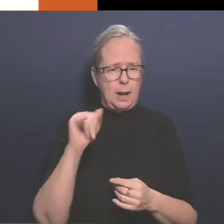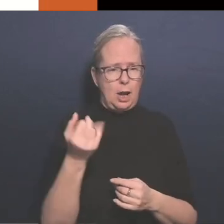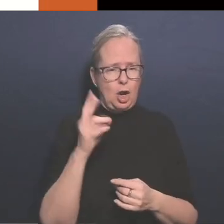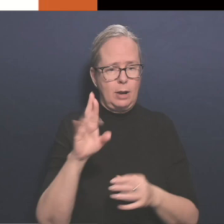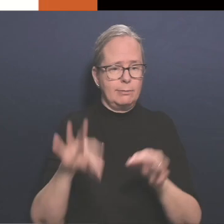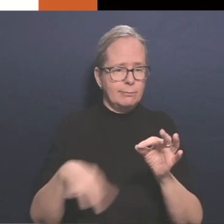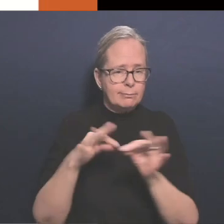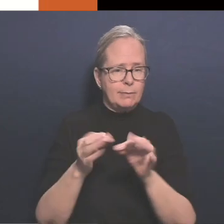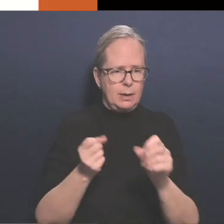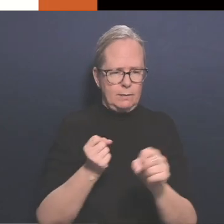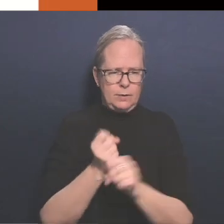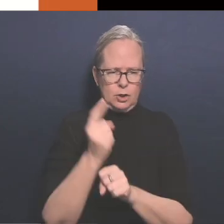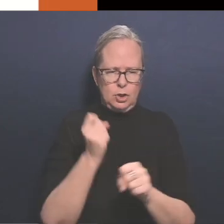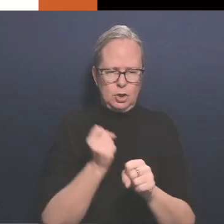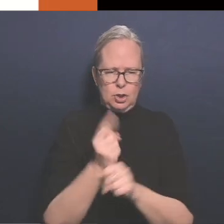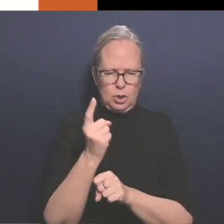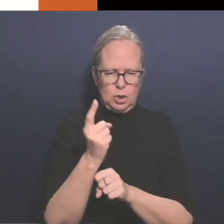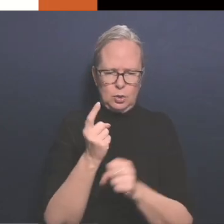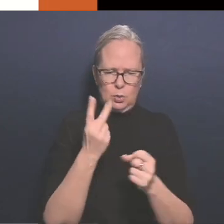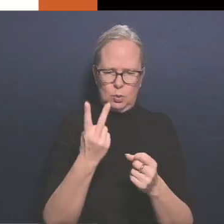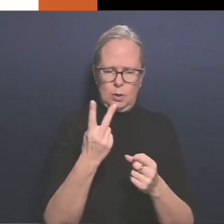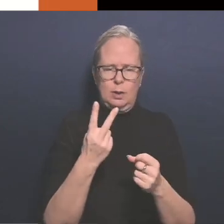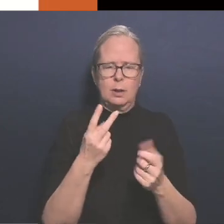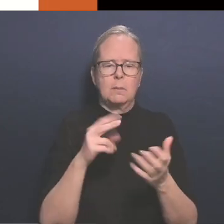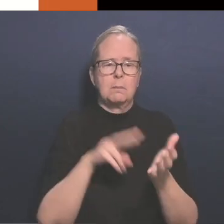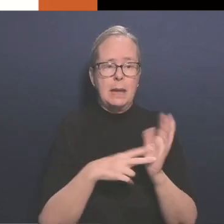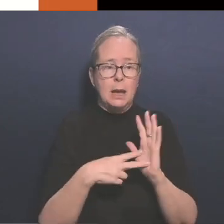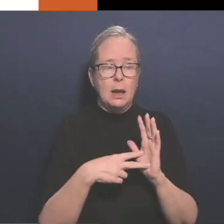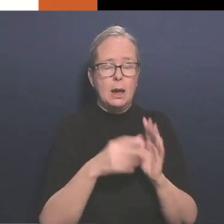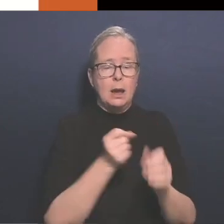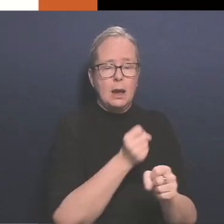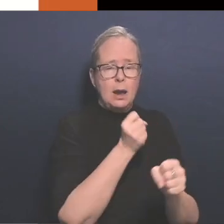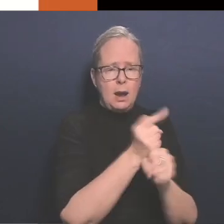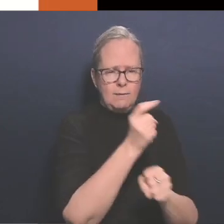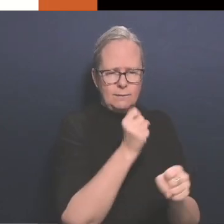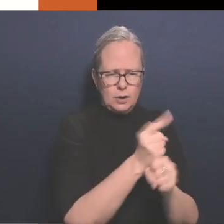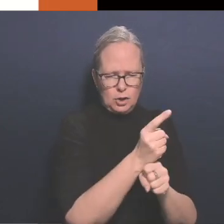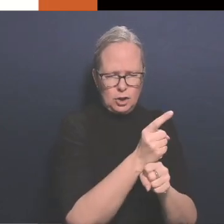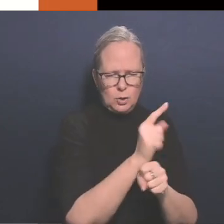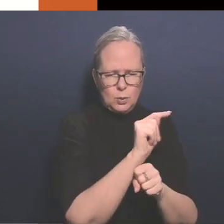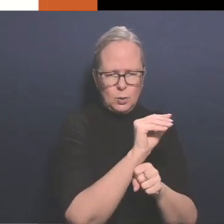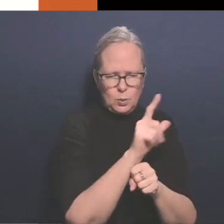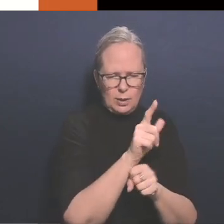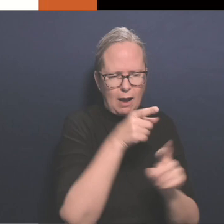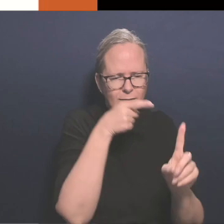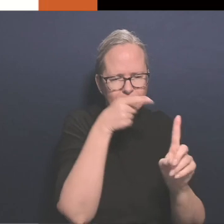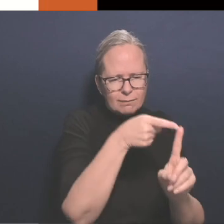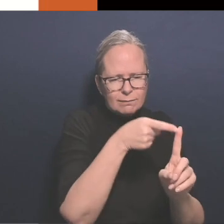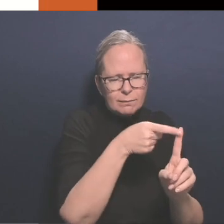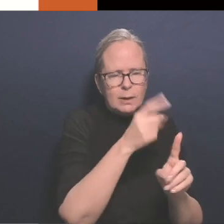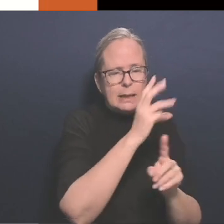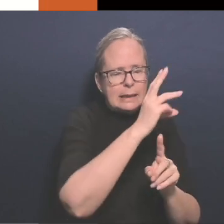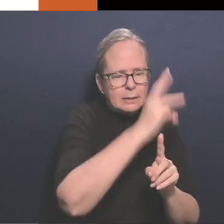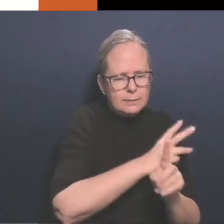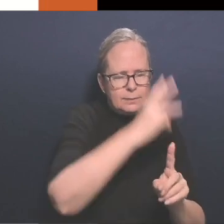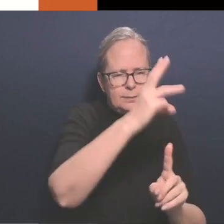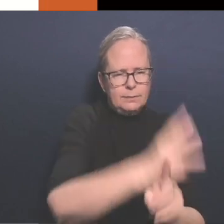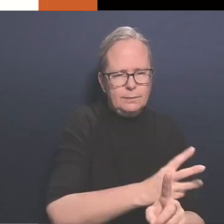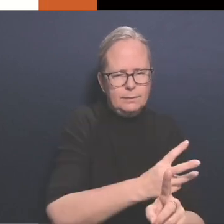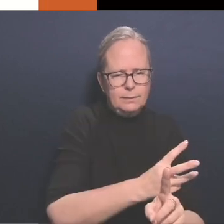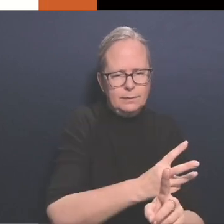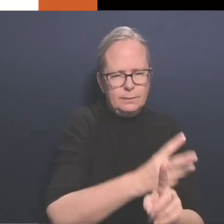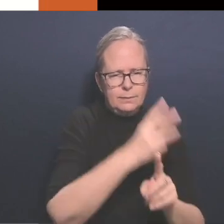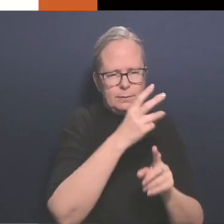benefit and or you know of a correction that has just happened, we do welcome you to let us